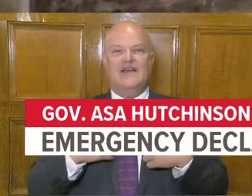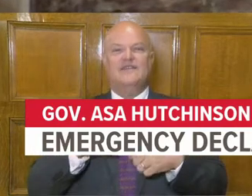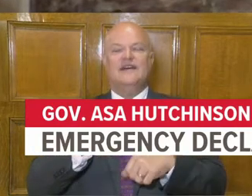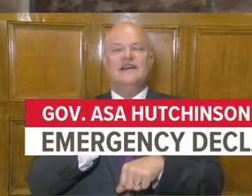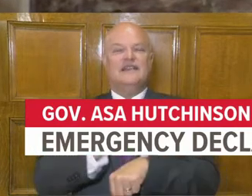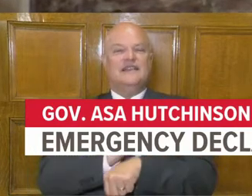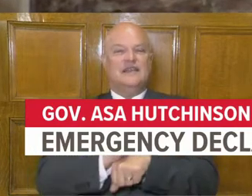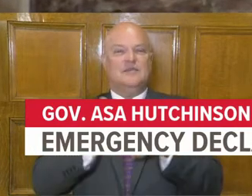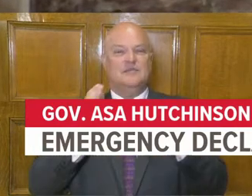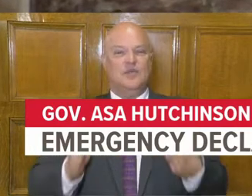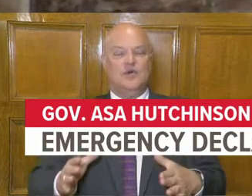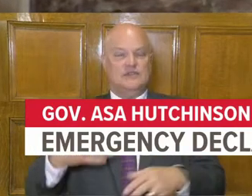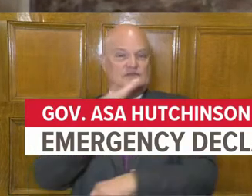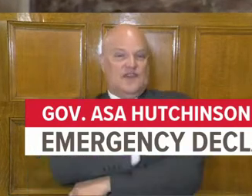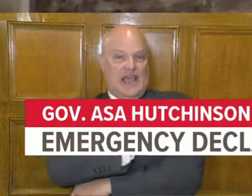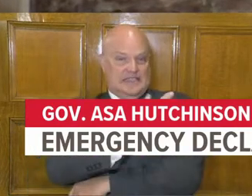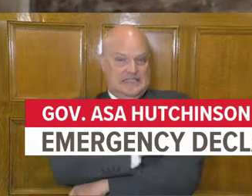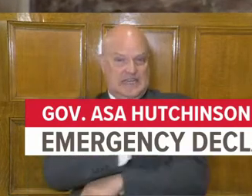are vaccinated.